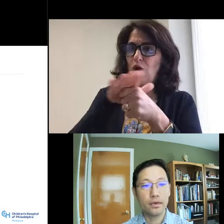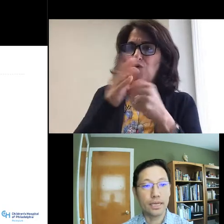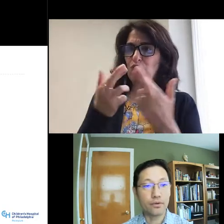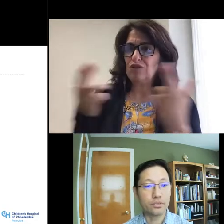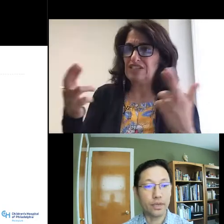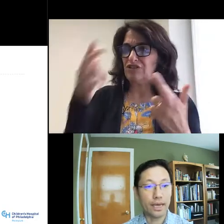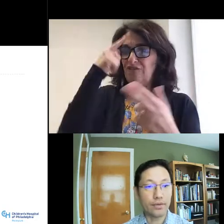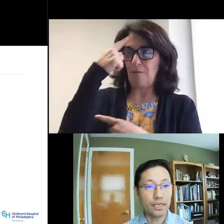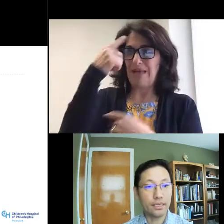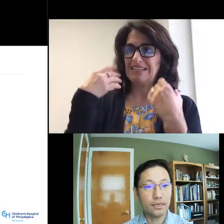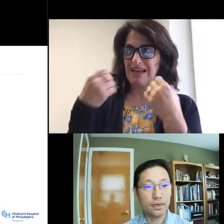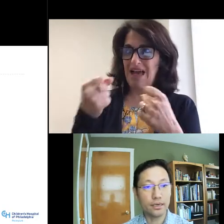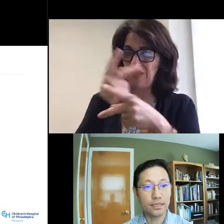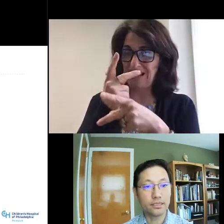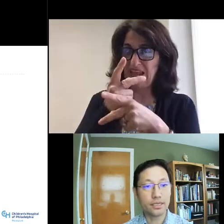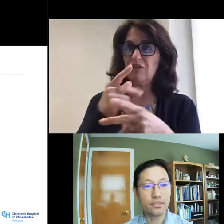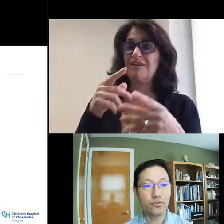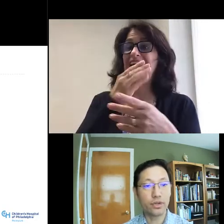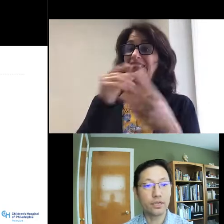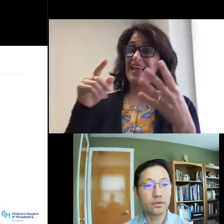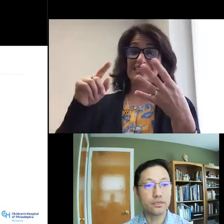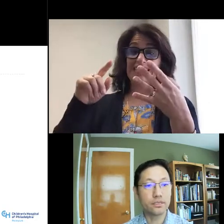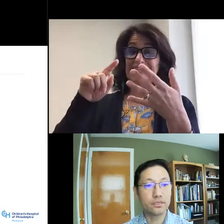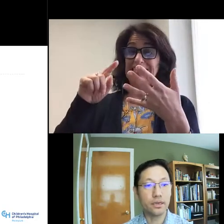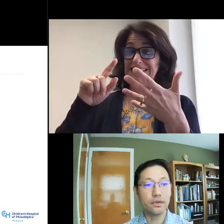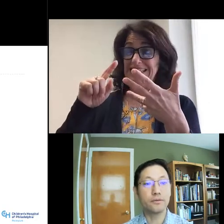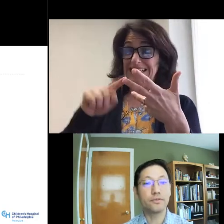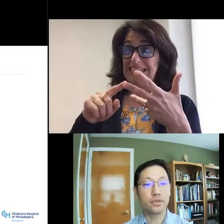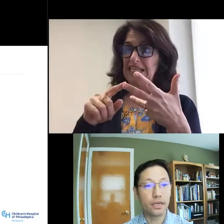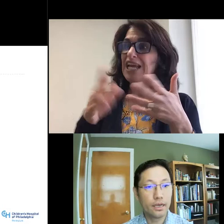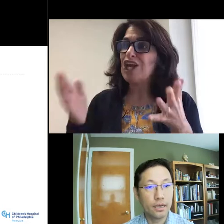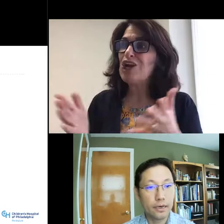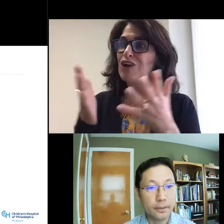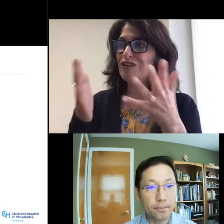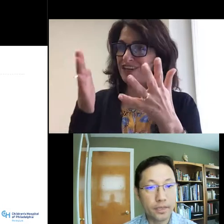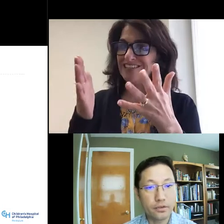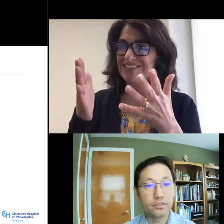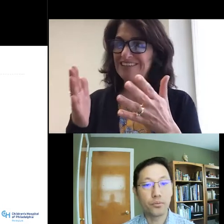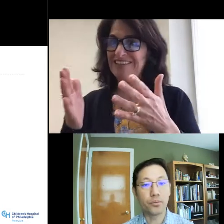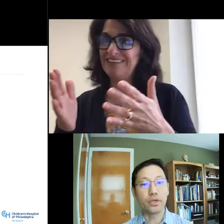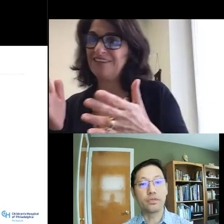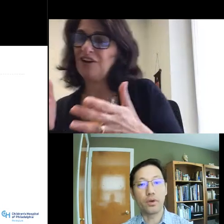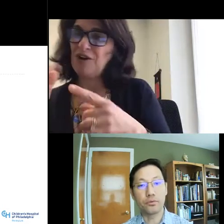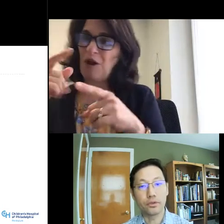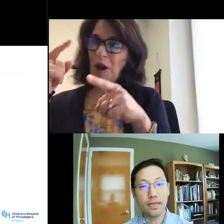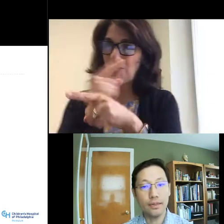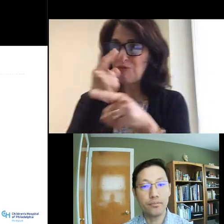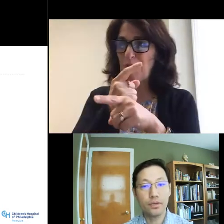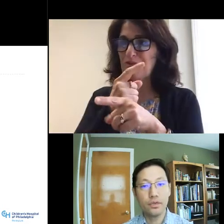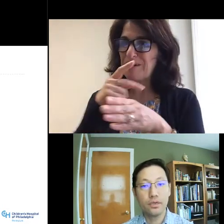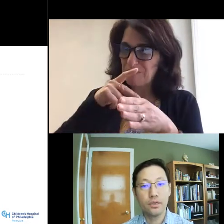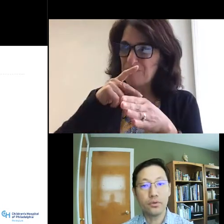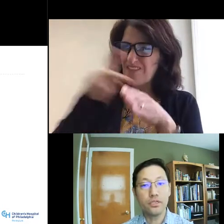Likewise, we have E that stands for encourage encourage appropriate professional